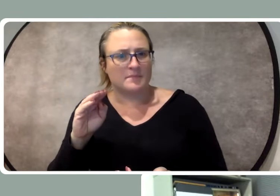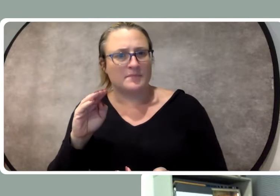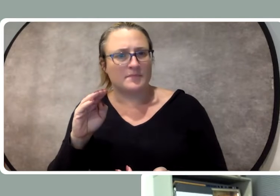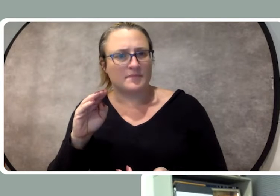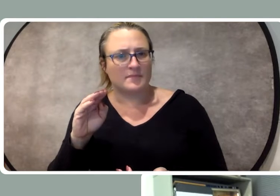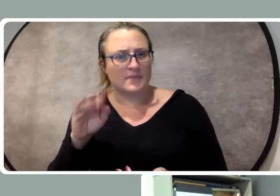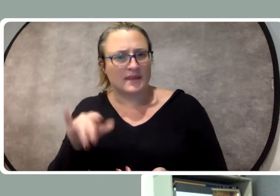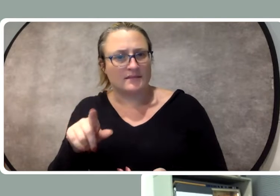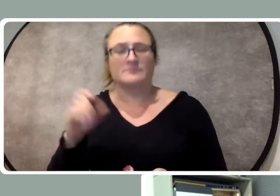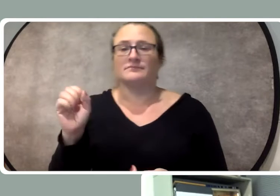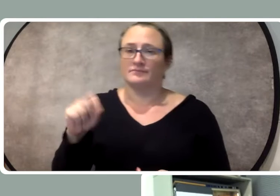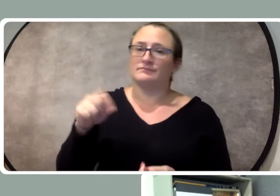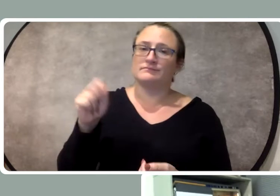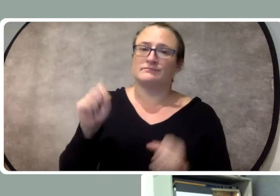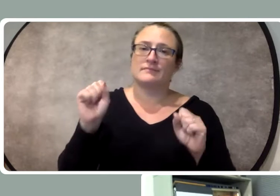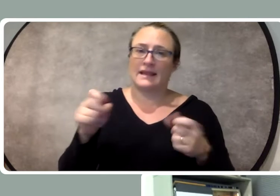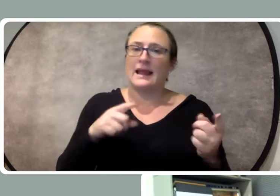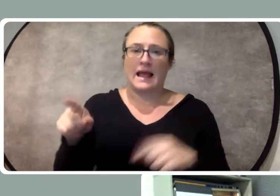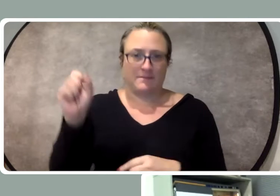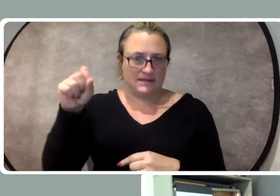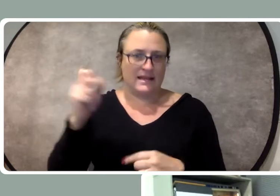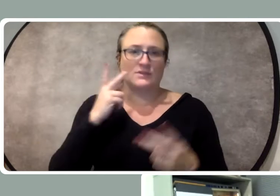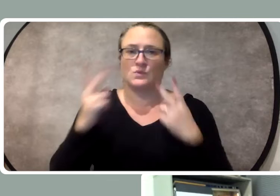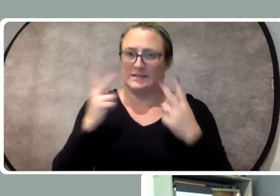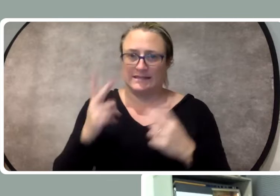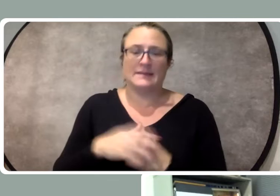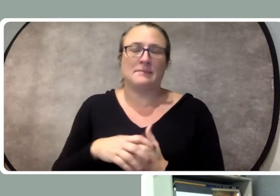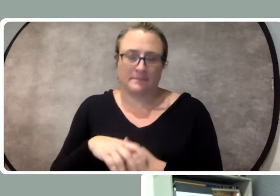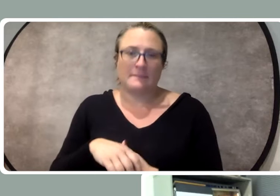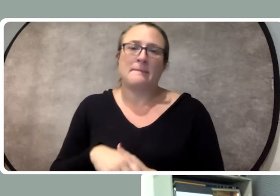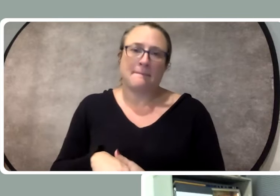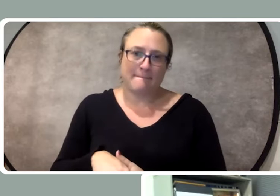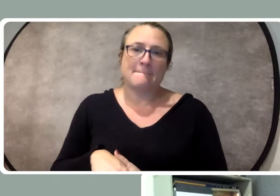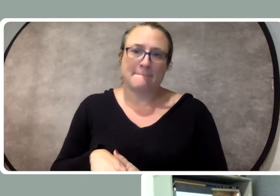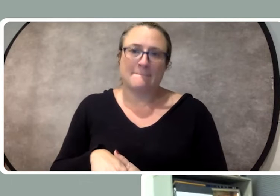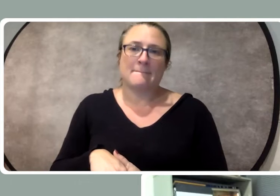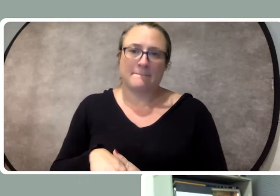triple negative. That can happen. We do see that in clinic. It can happen.